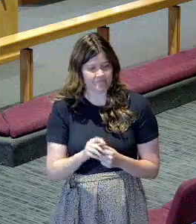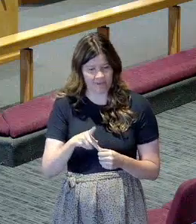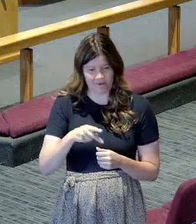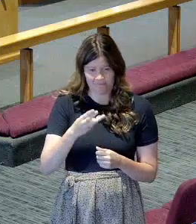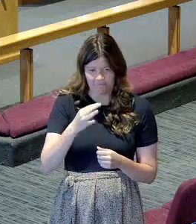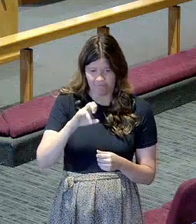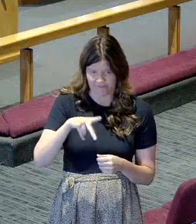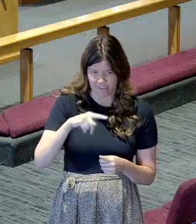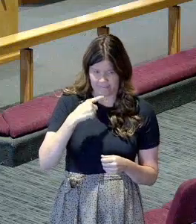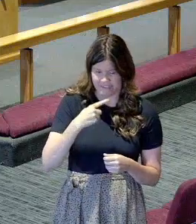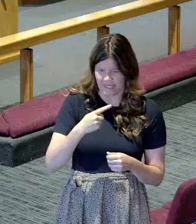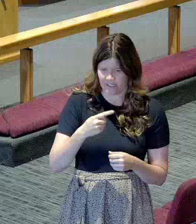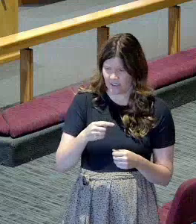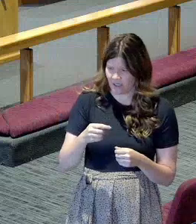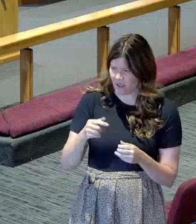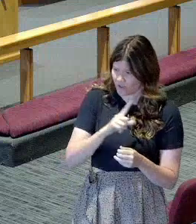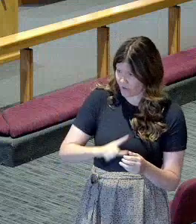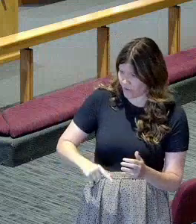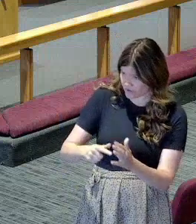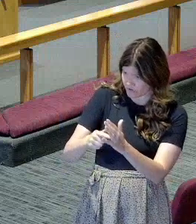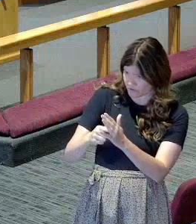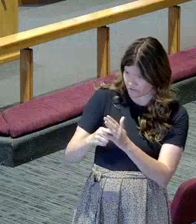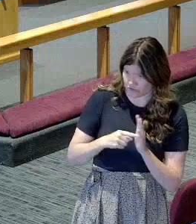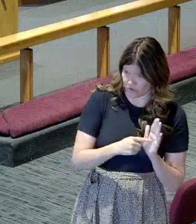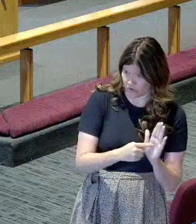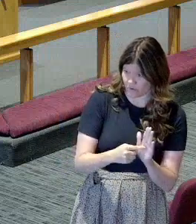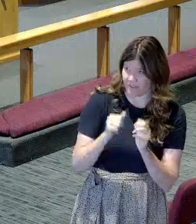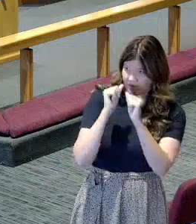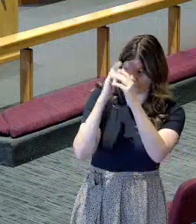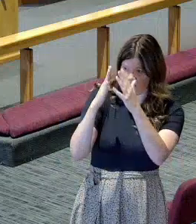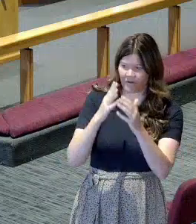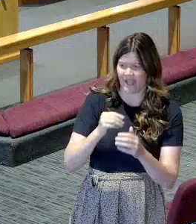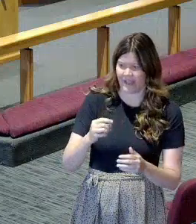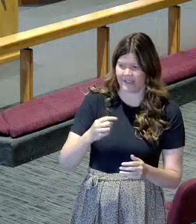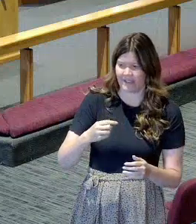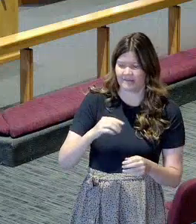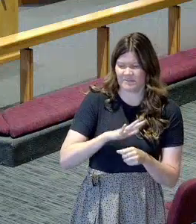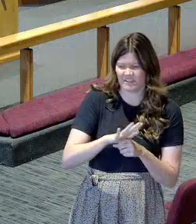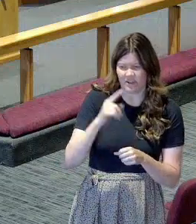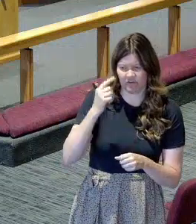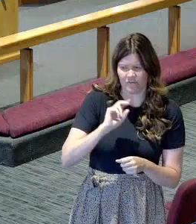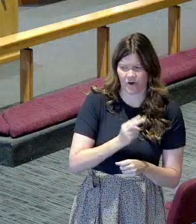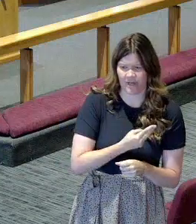said to him, Lord, show us the Father, and it is enough for us.